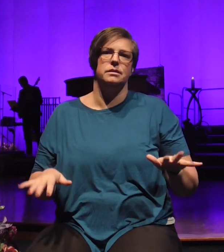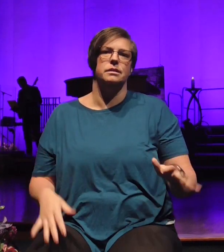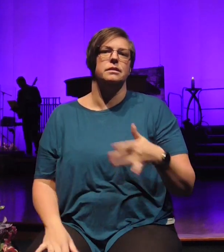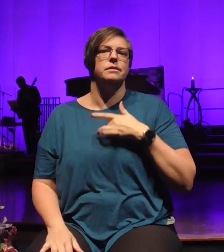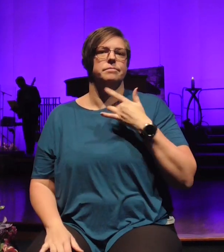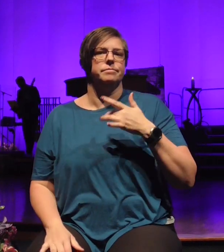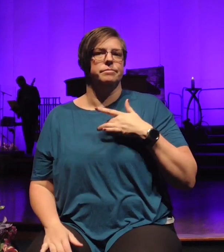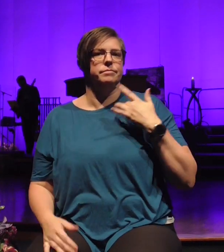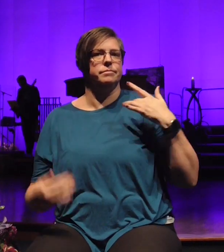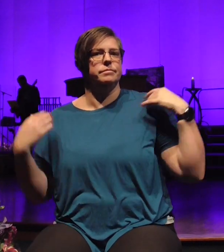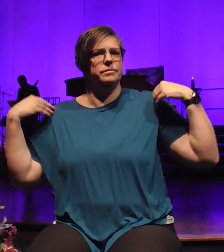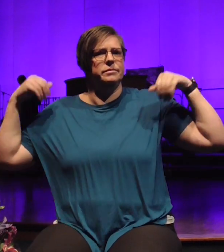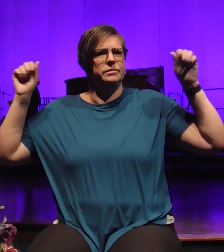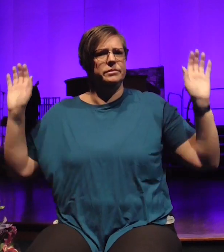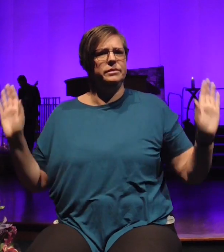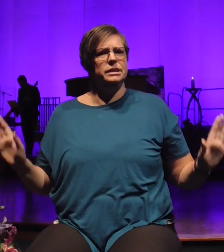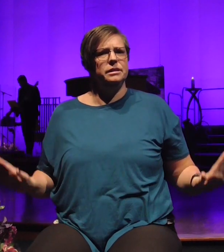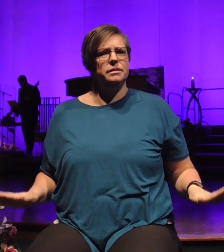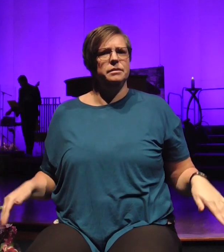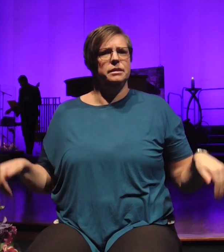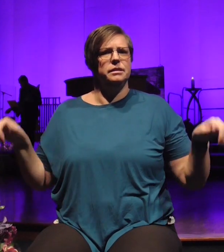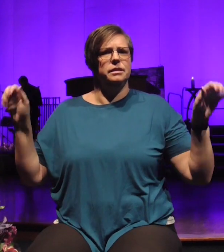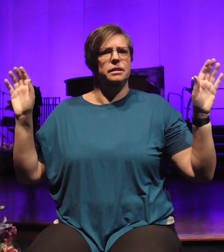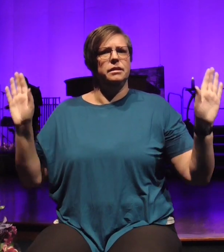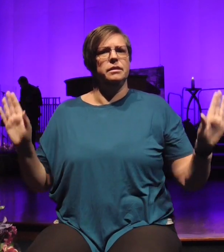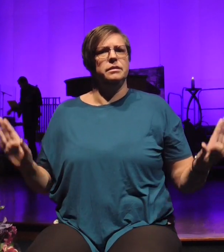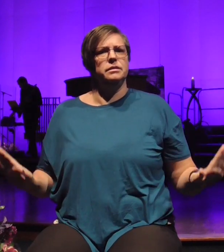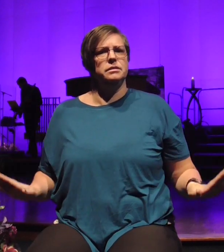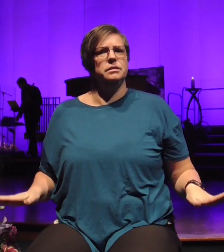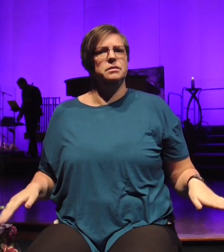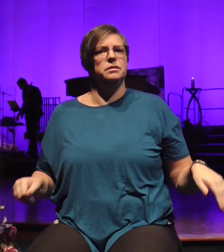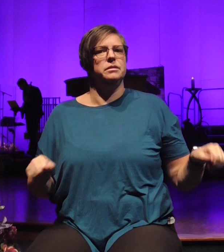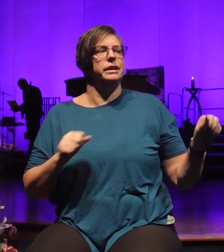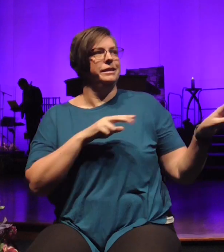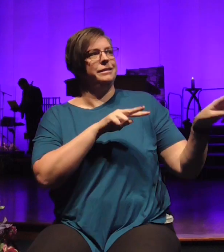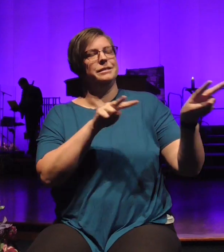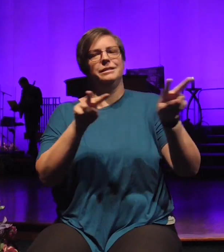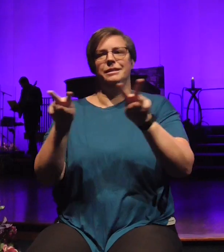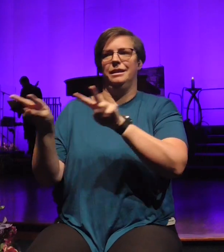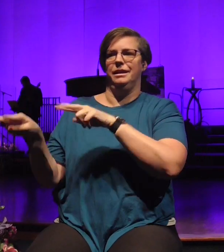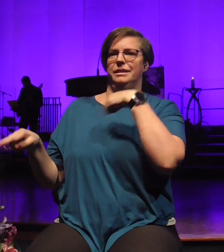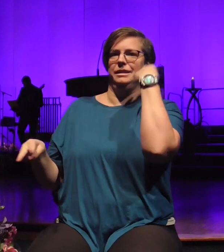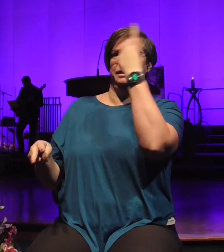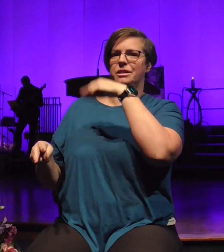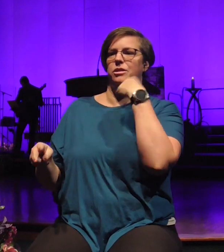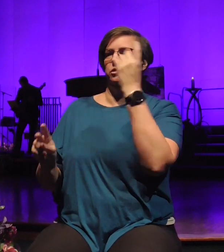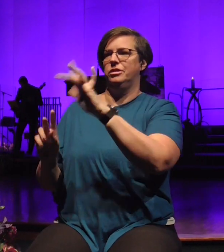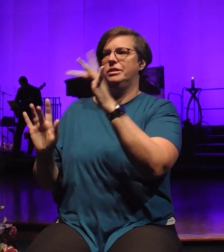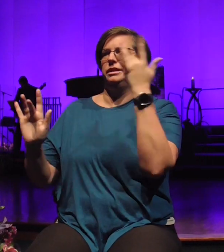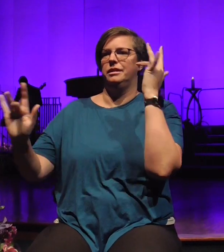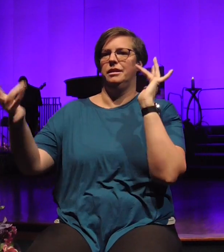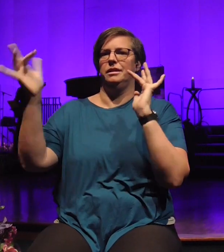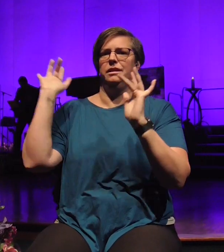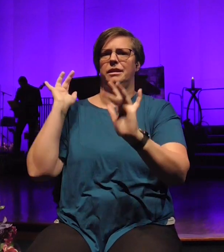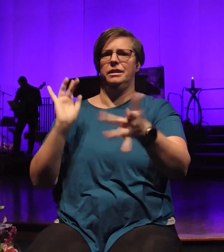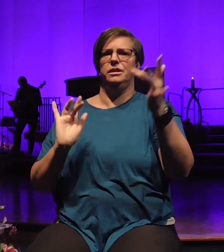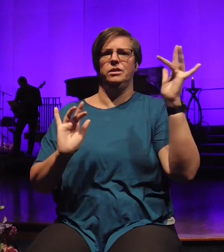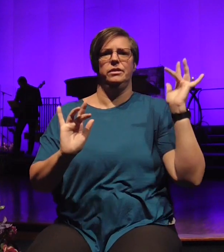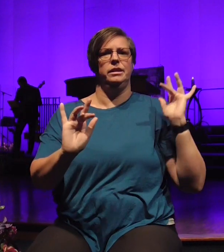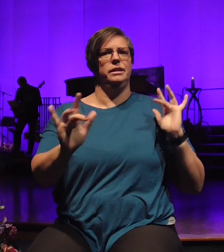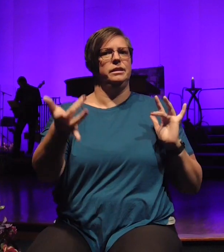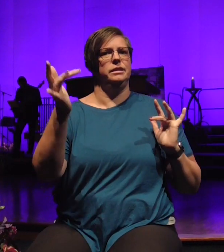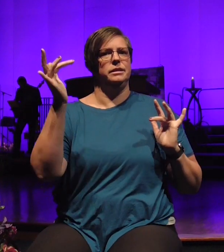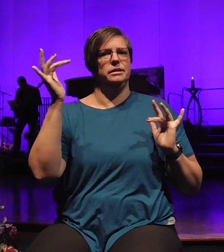grace. I can hear a brush of angel wings. I see glory on